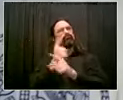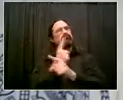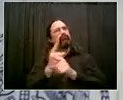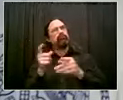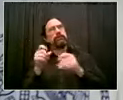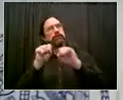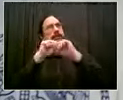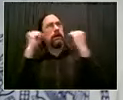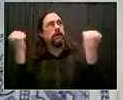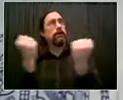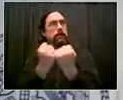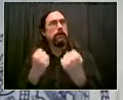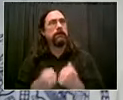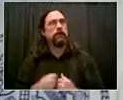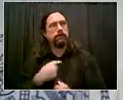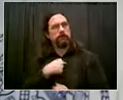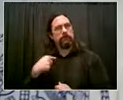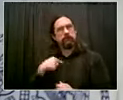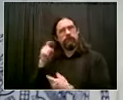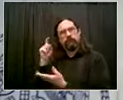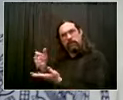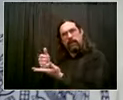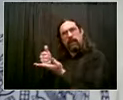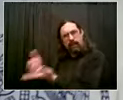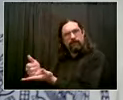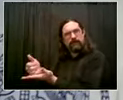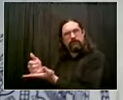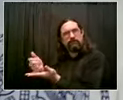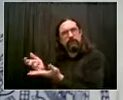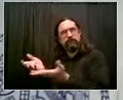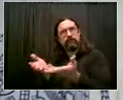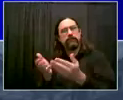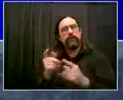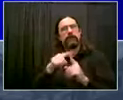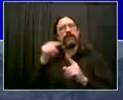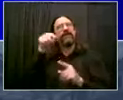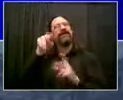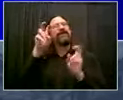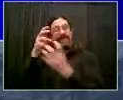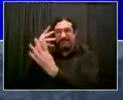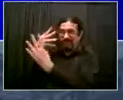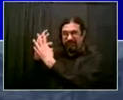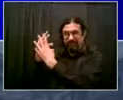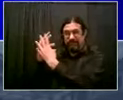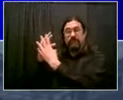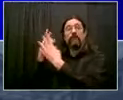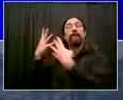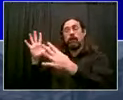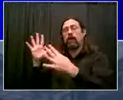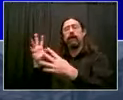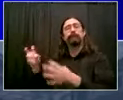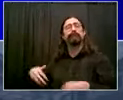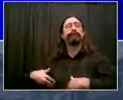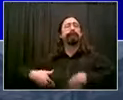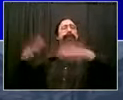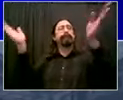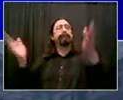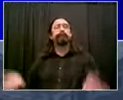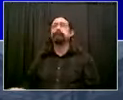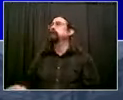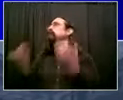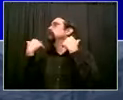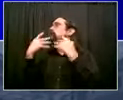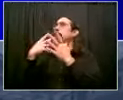there's been a lot of agreement that that's not fair to anyone. It's not fair to the parolee trying to reenter society who we want to